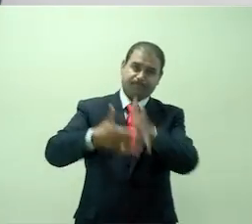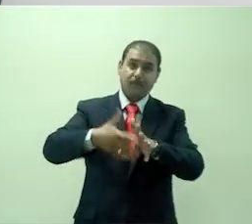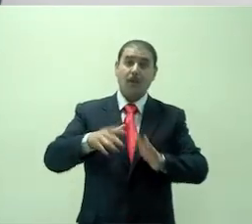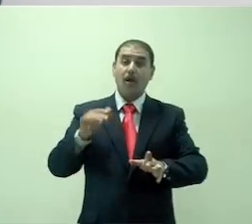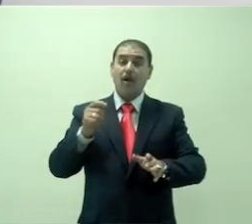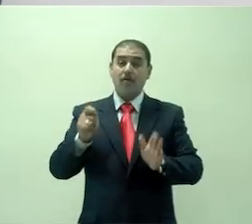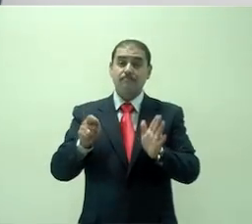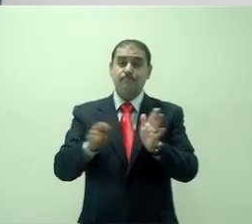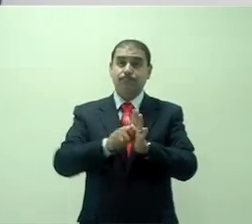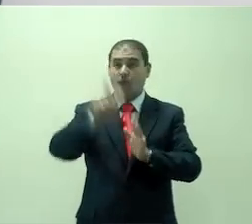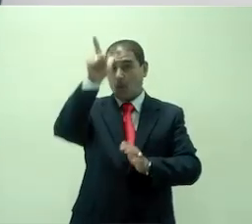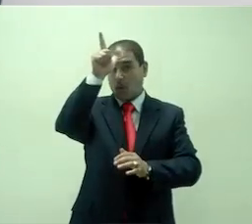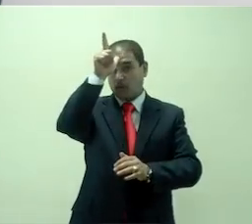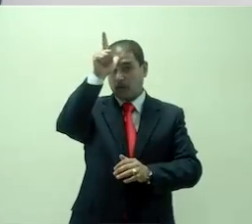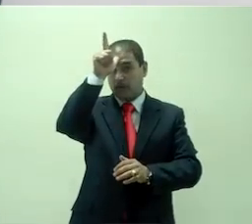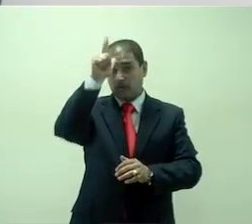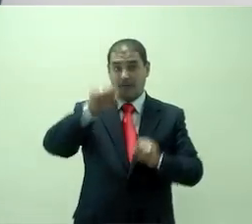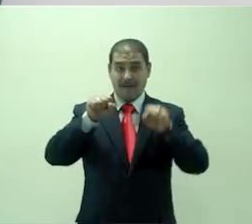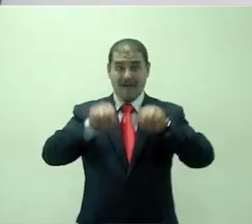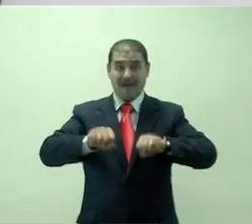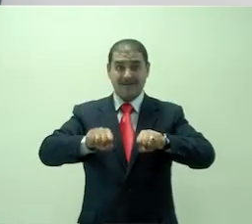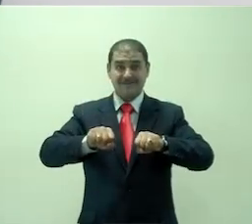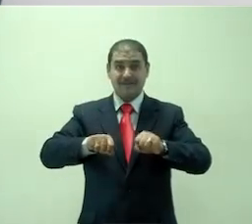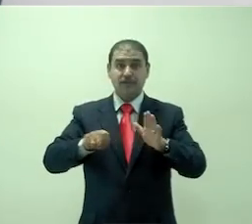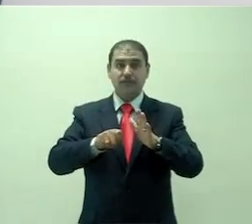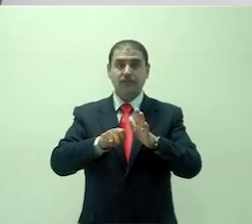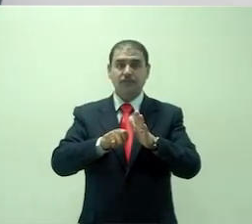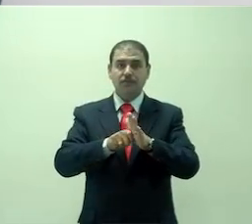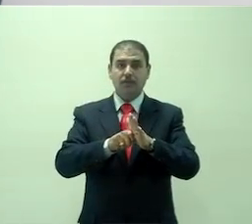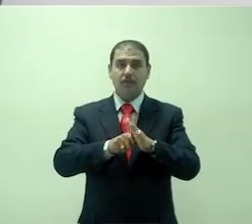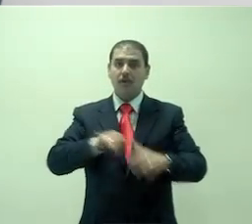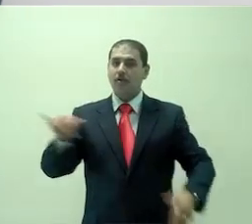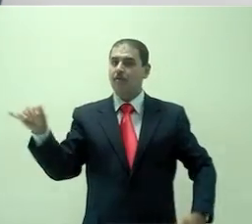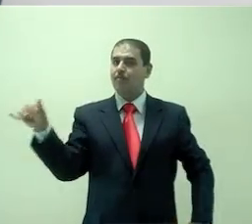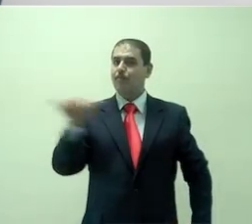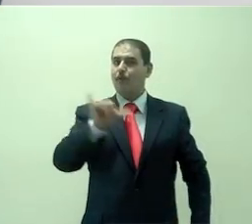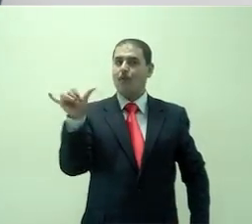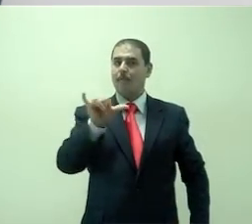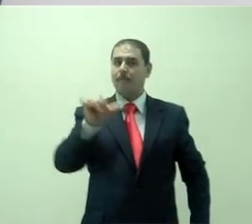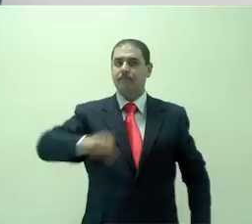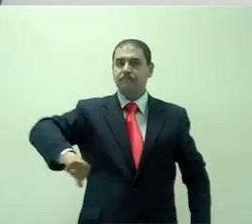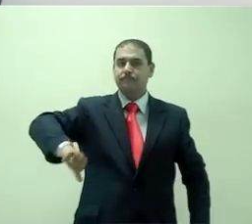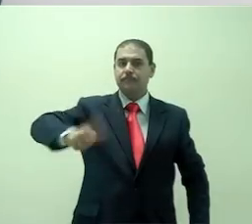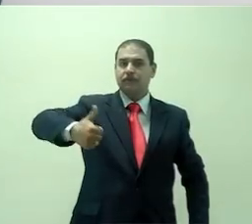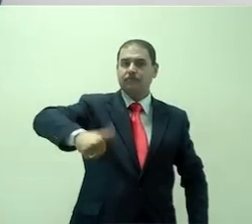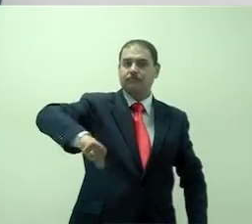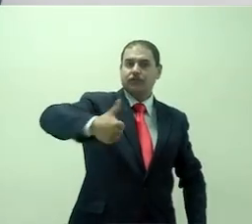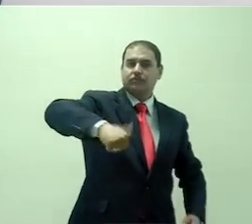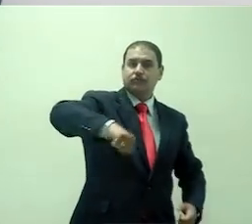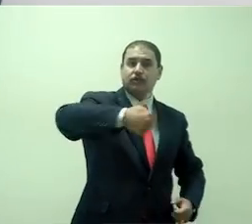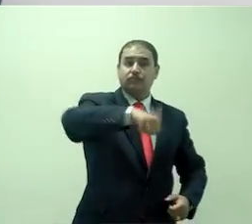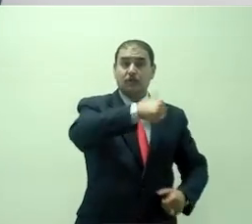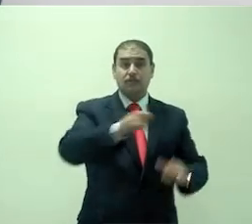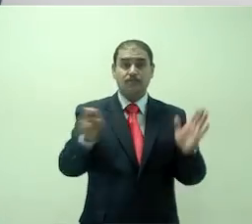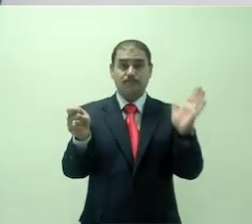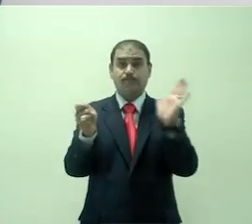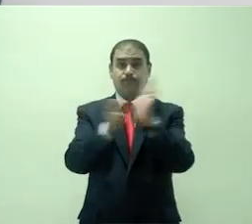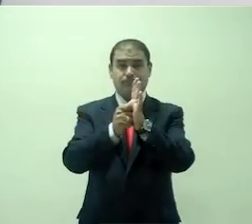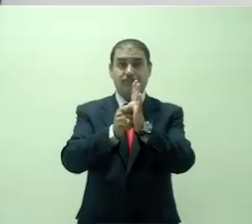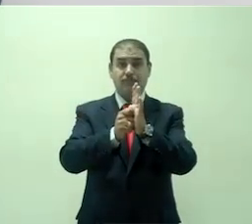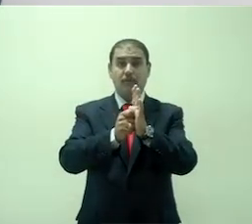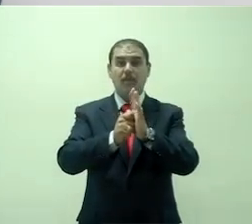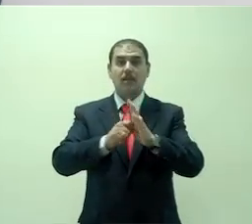Goals, which is from 2000 to 2015, I'd say that one of the most successful and